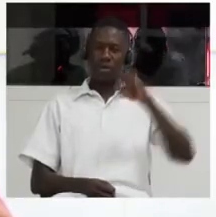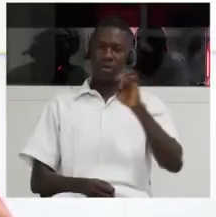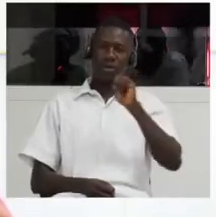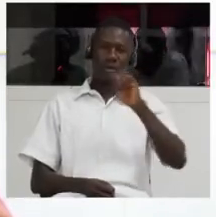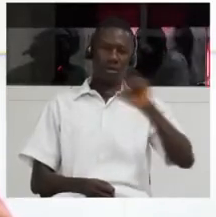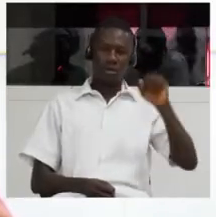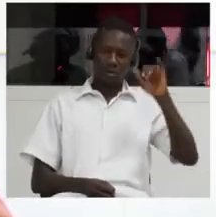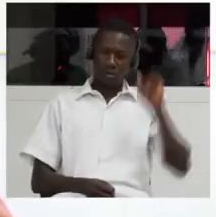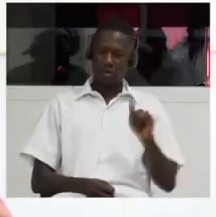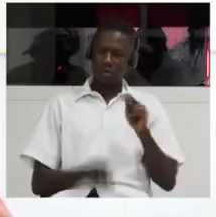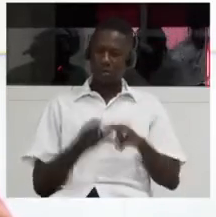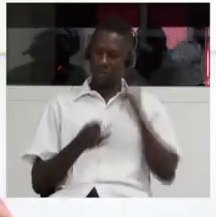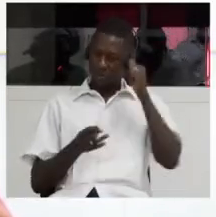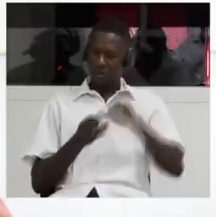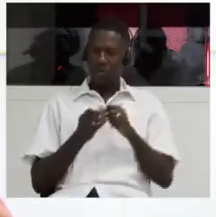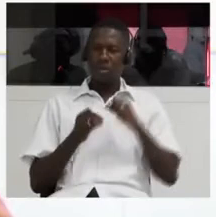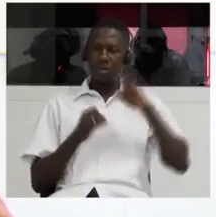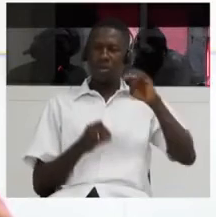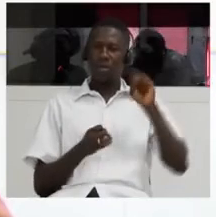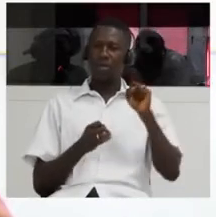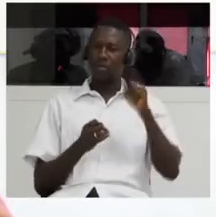remember Mustafa Ture,